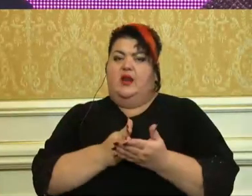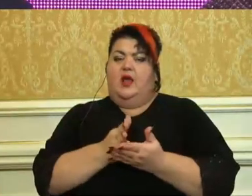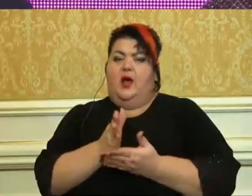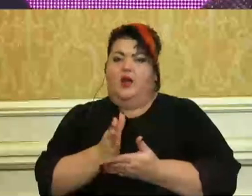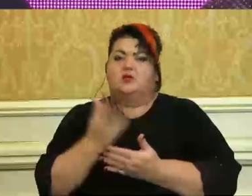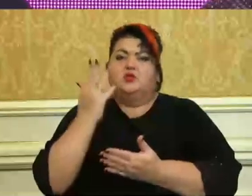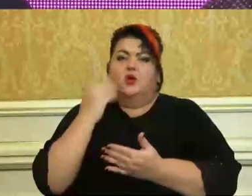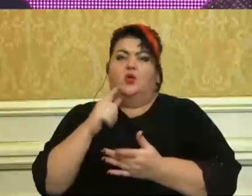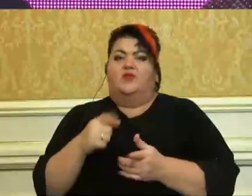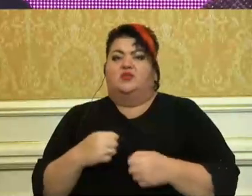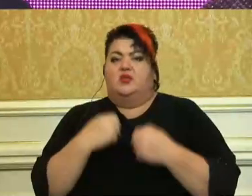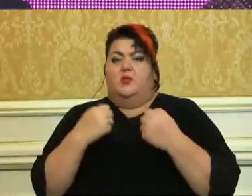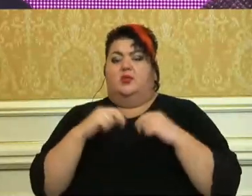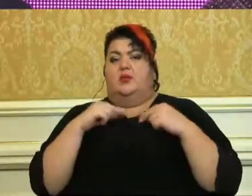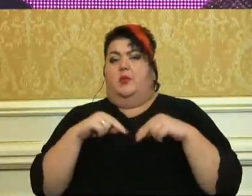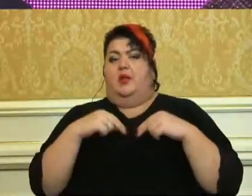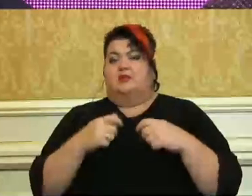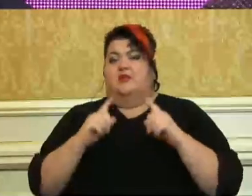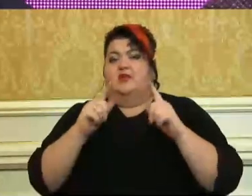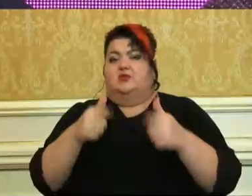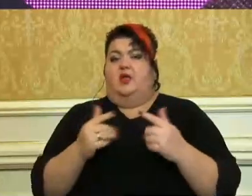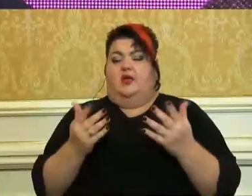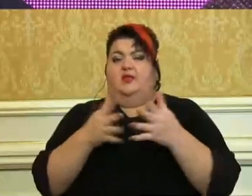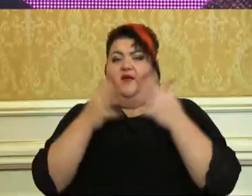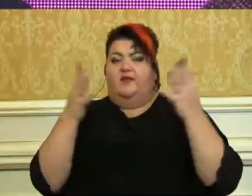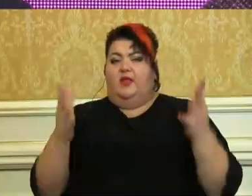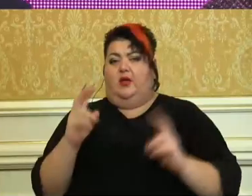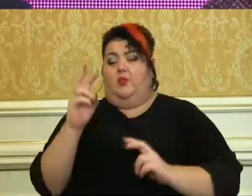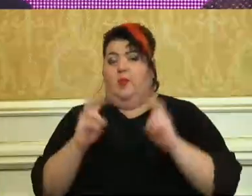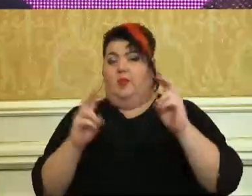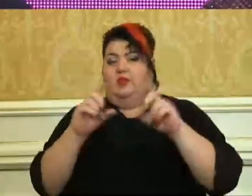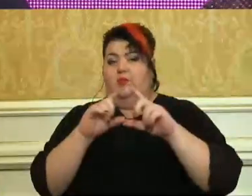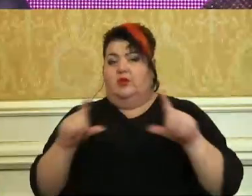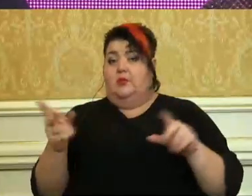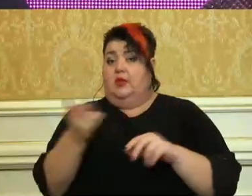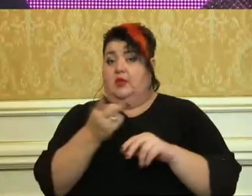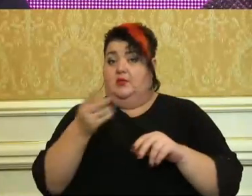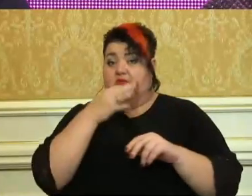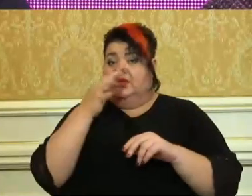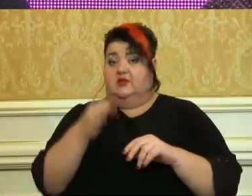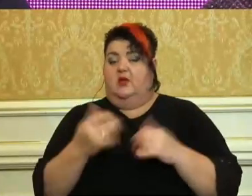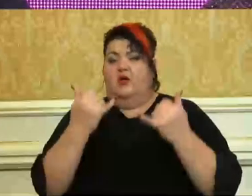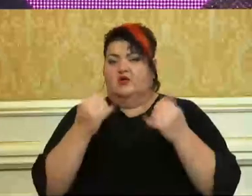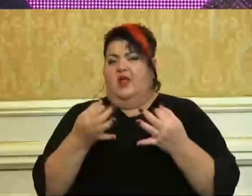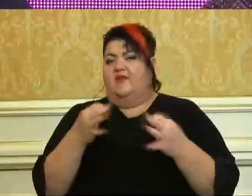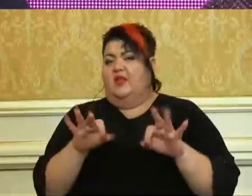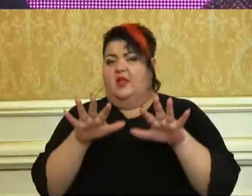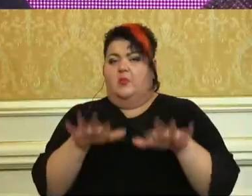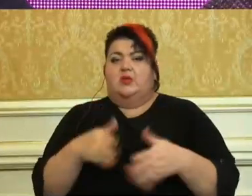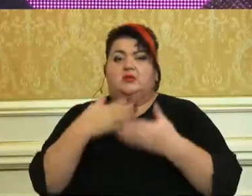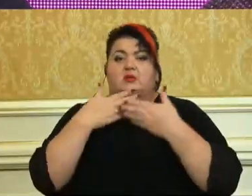the highest institutions and the engineers, and then they were trying to find a job on the highest